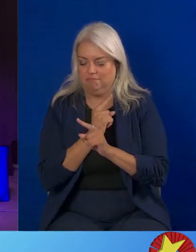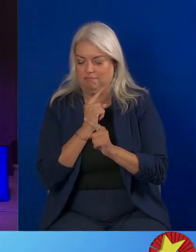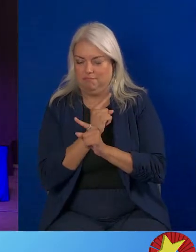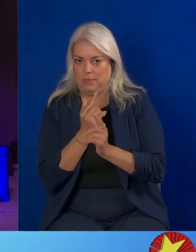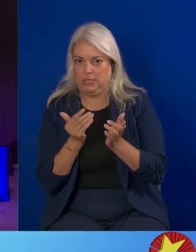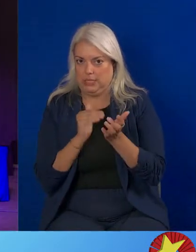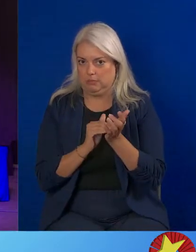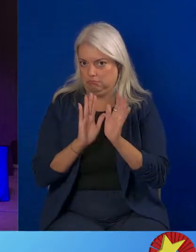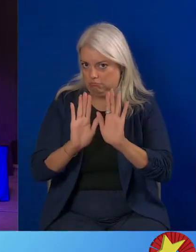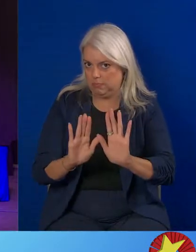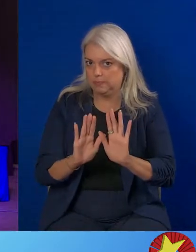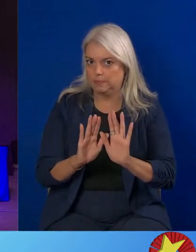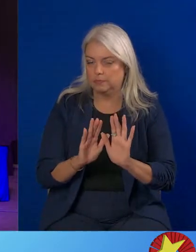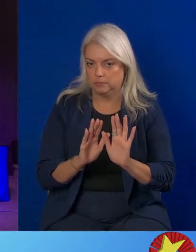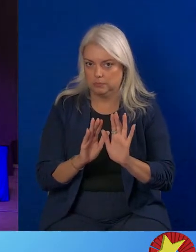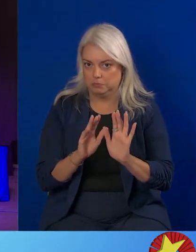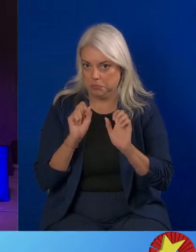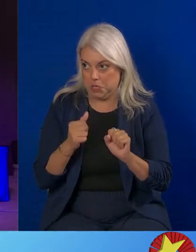Absolutely.